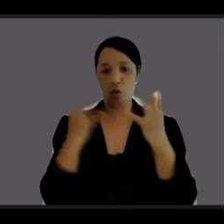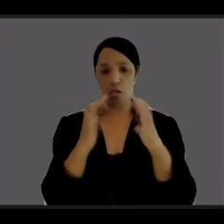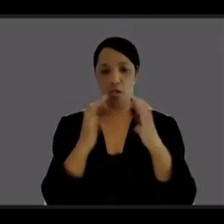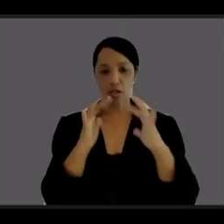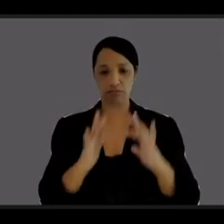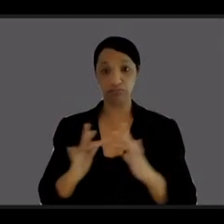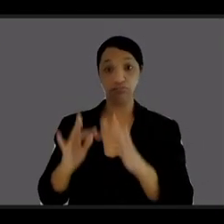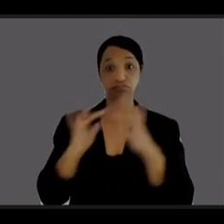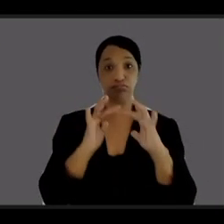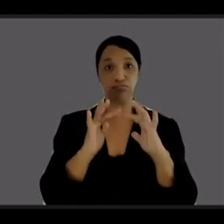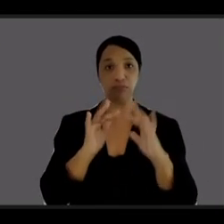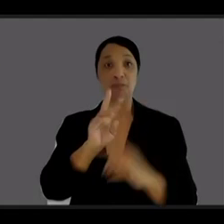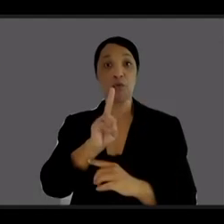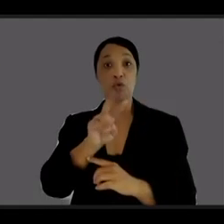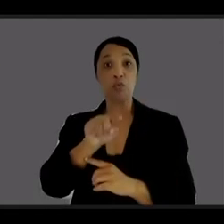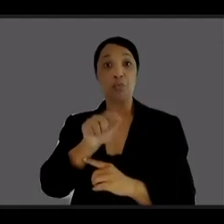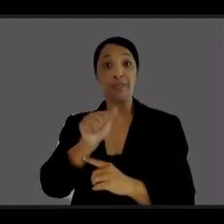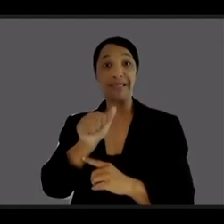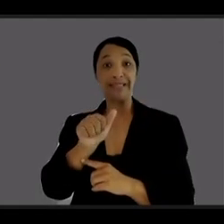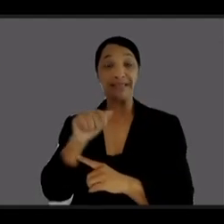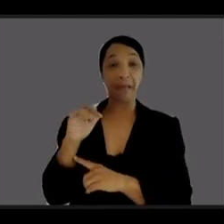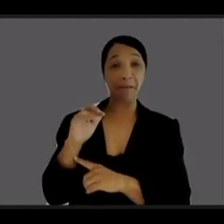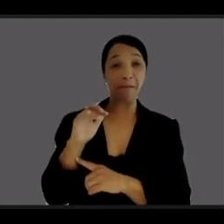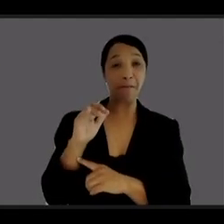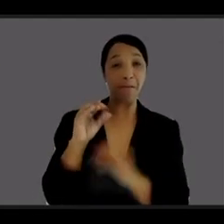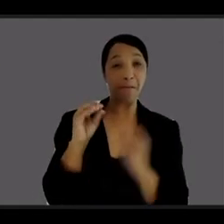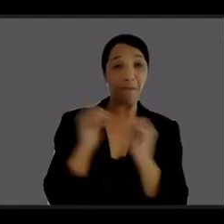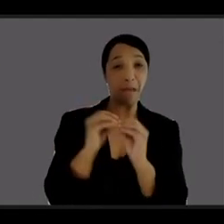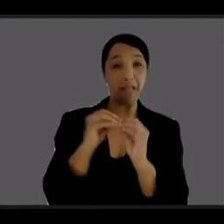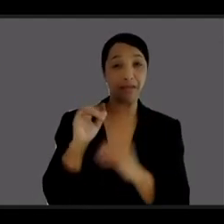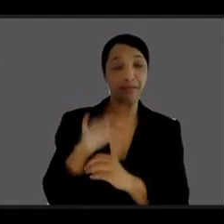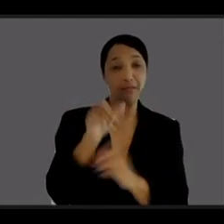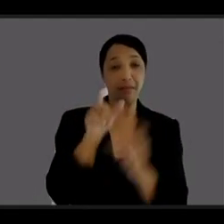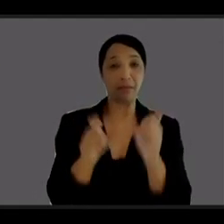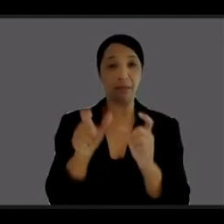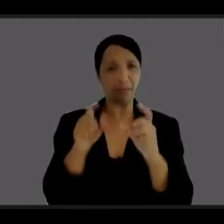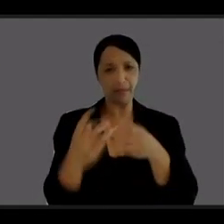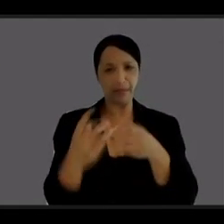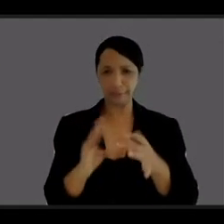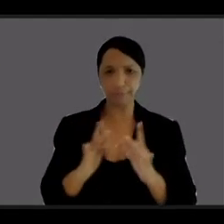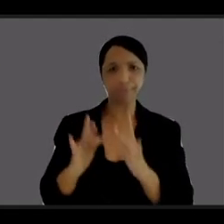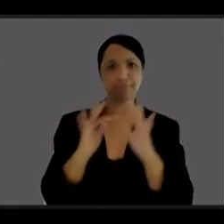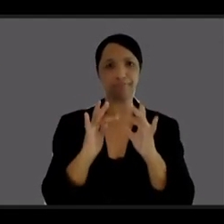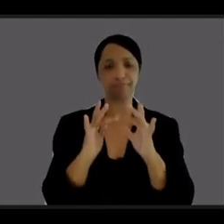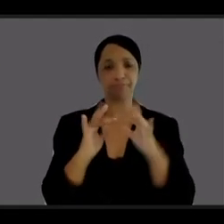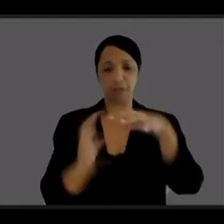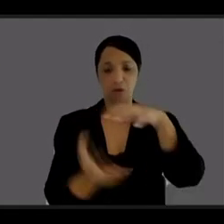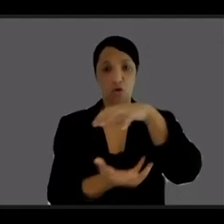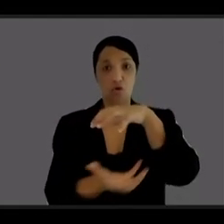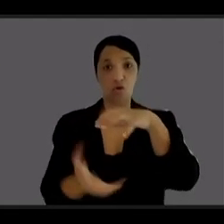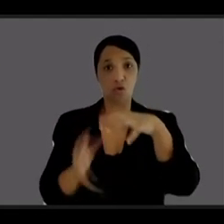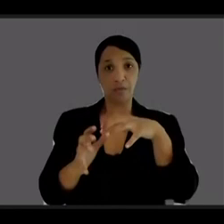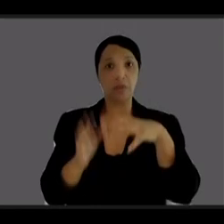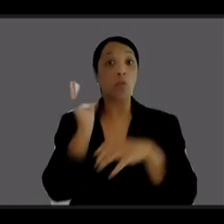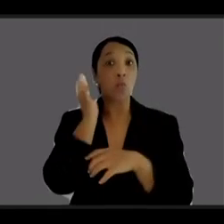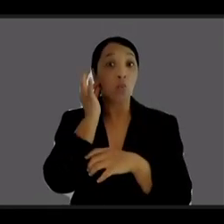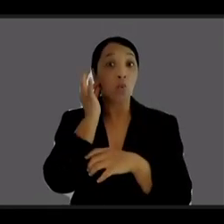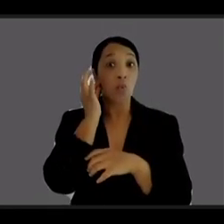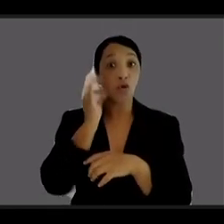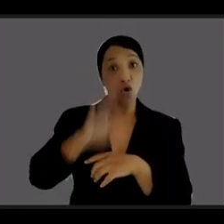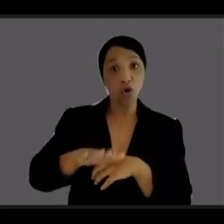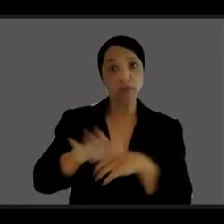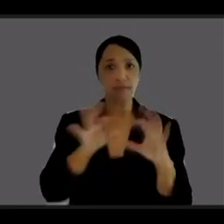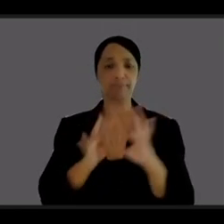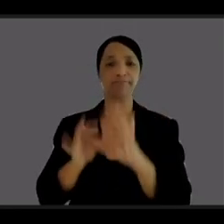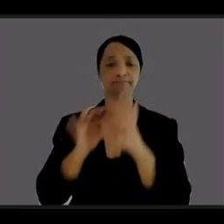people online, in particular women and girls in least developed countries. Second, we must work together to close